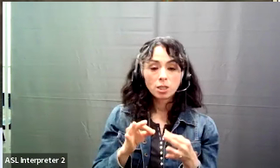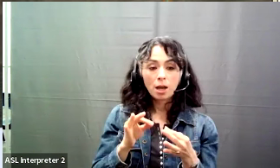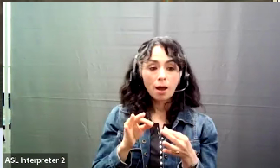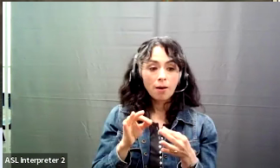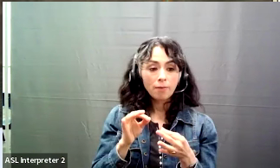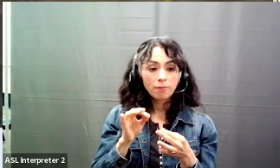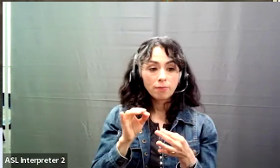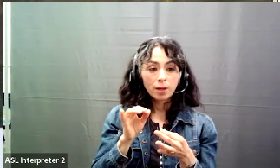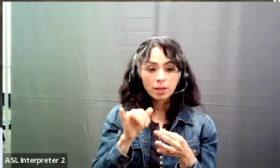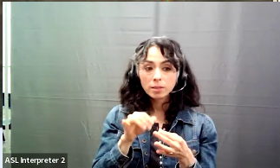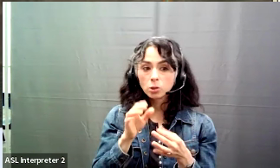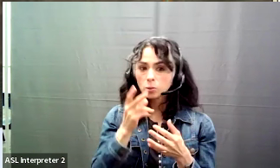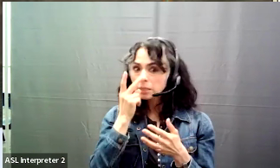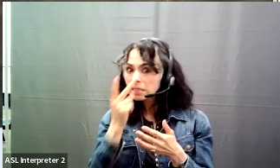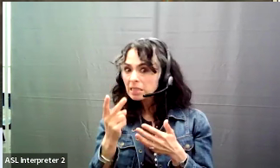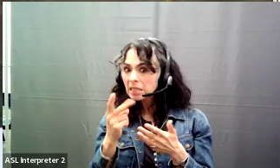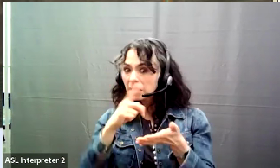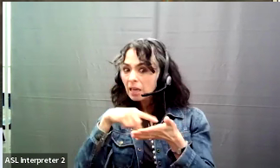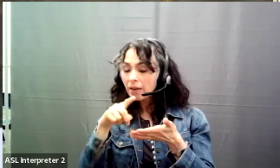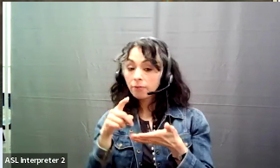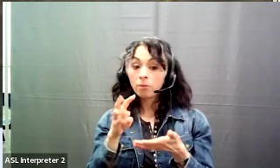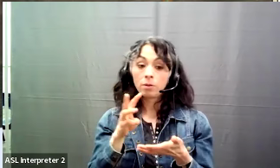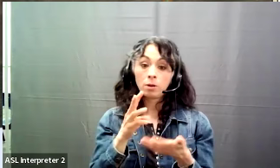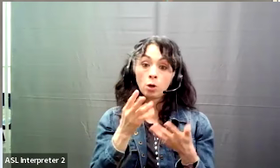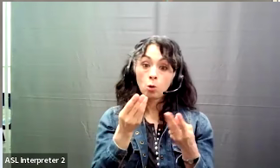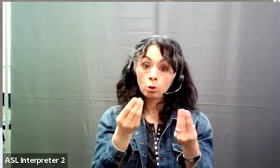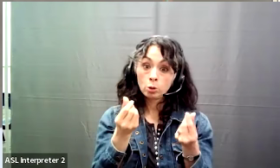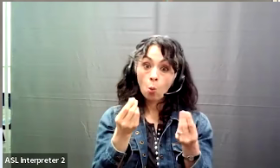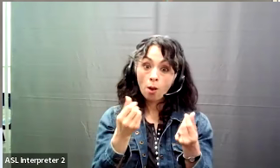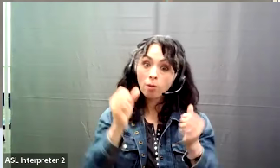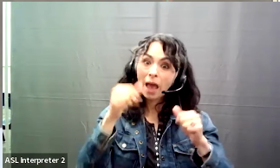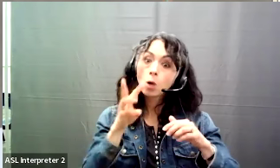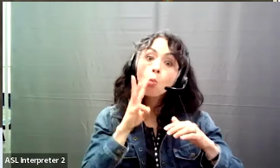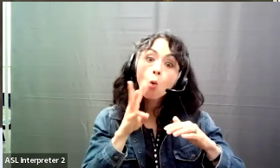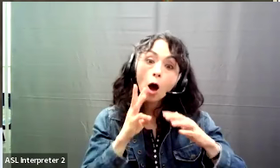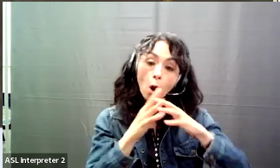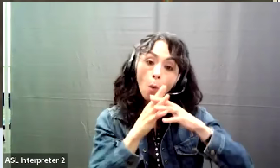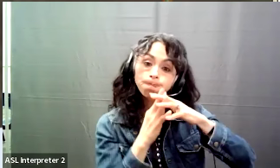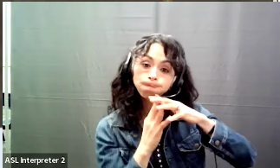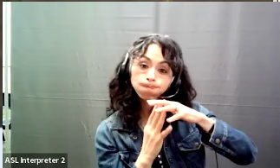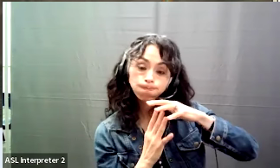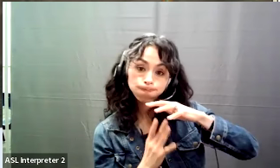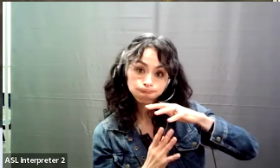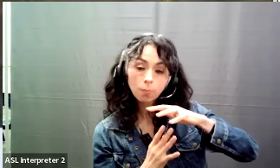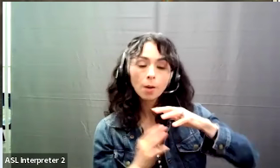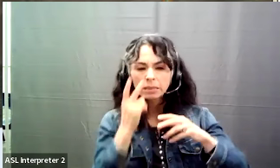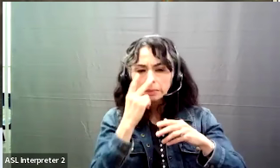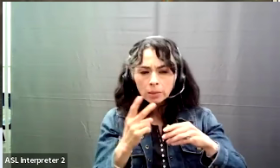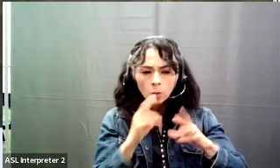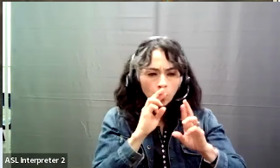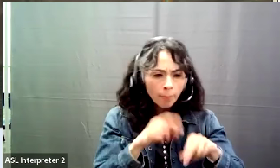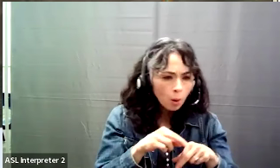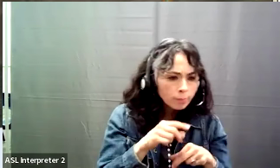it is to know if I have hydric soil or no. So I'm going to come to the hydric rating by